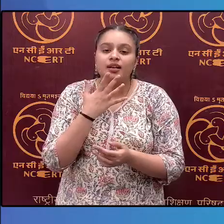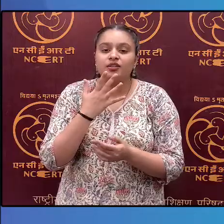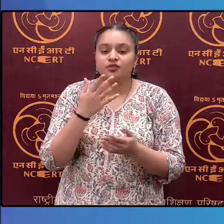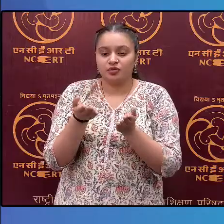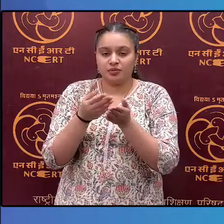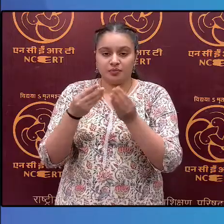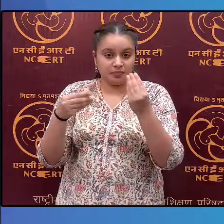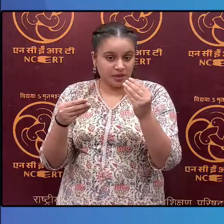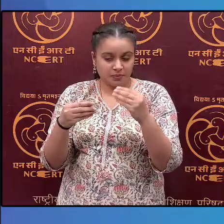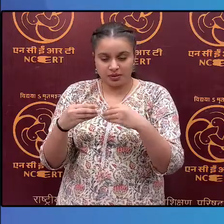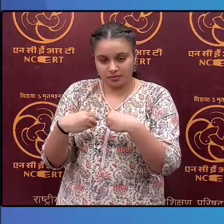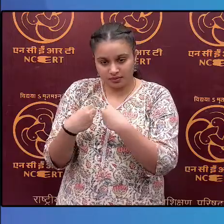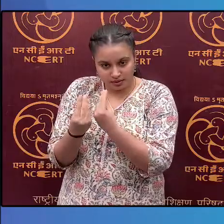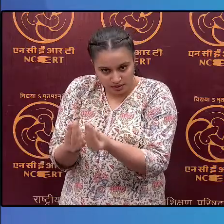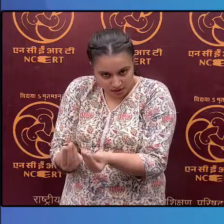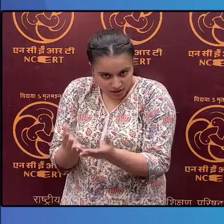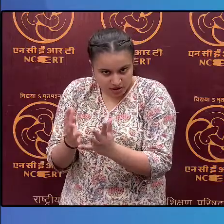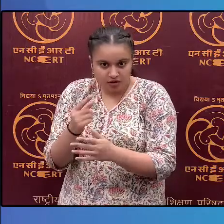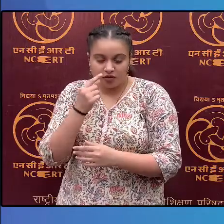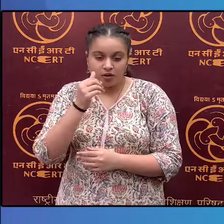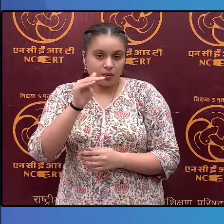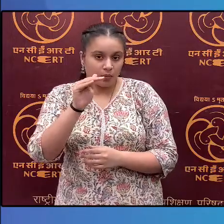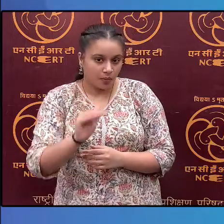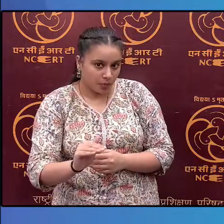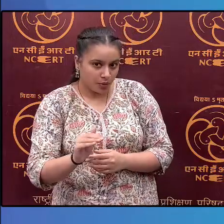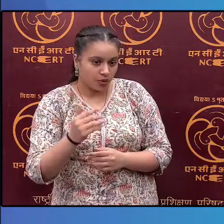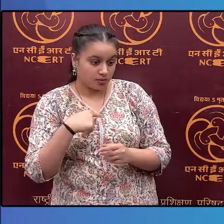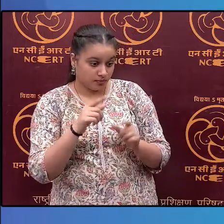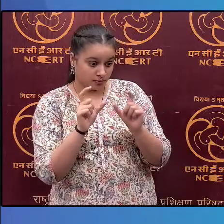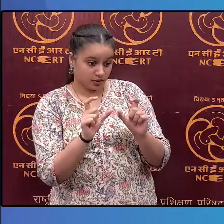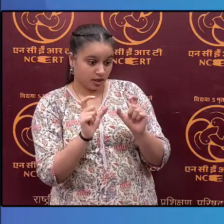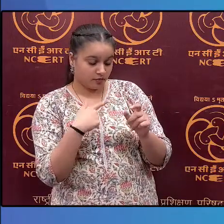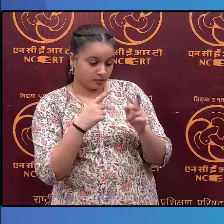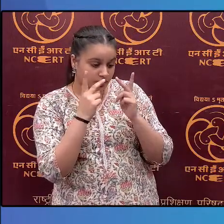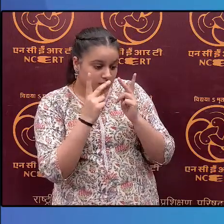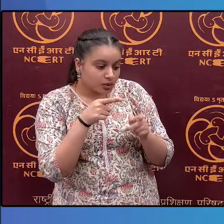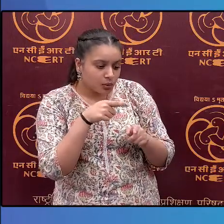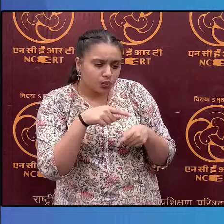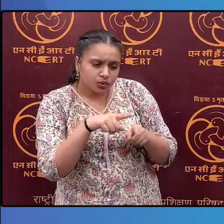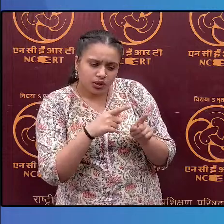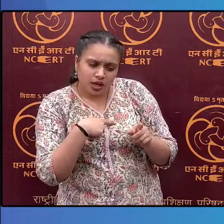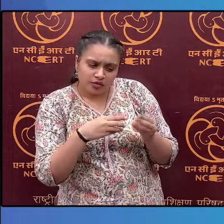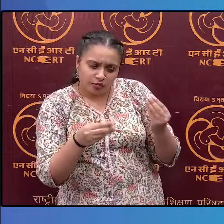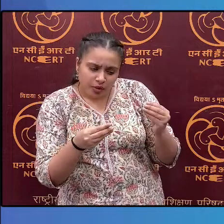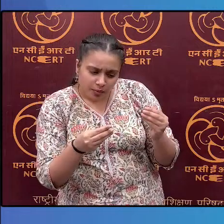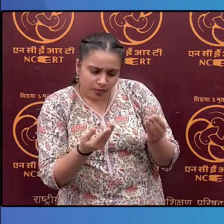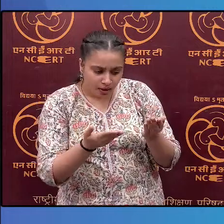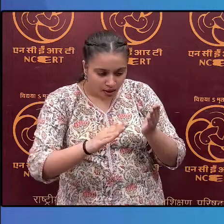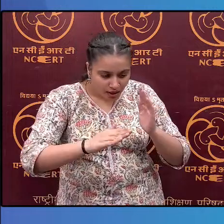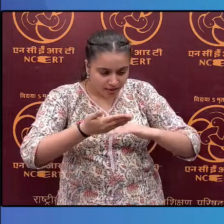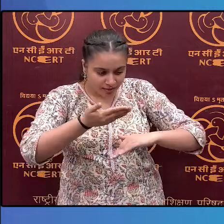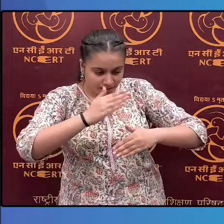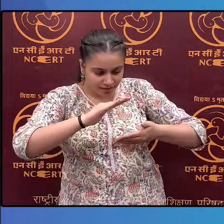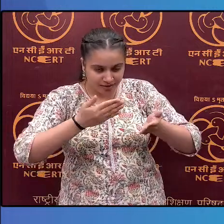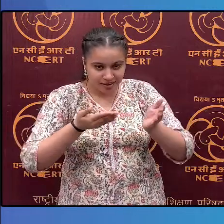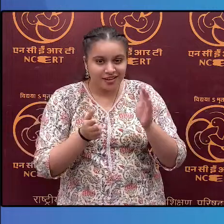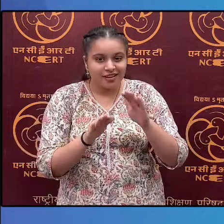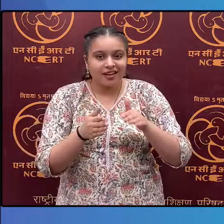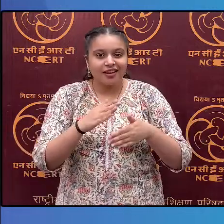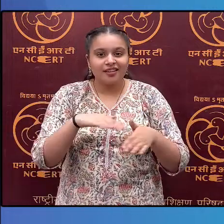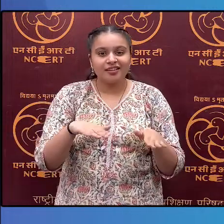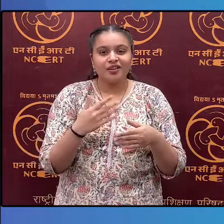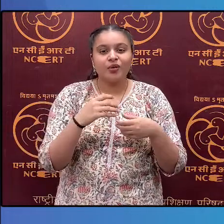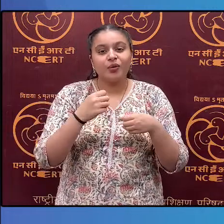she have, and the boy firstly looked at Meena very carefully that how she's folding the paper, how she's refolding the paper